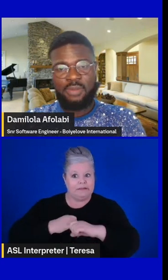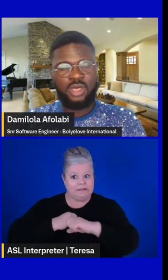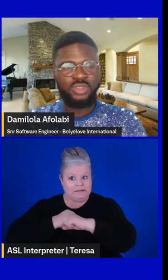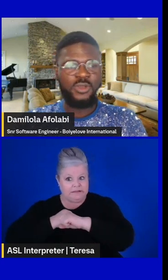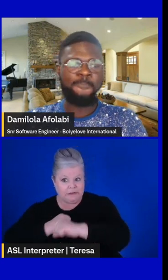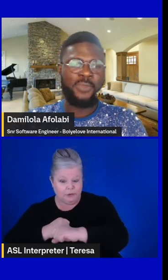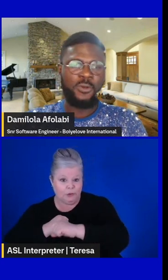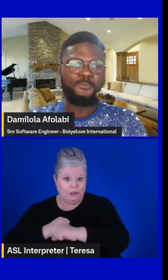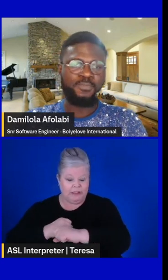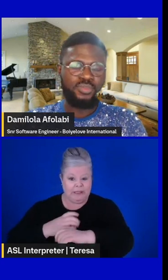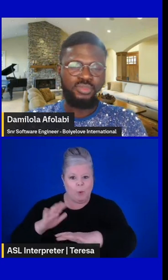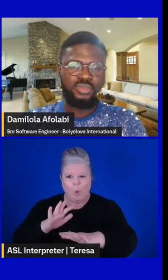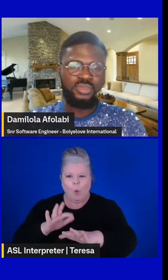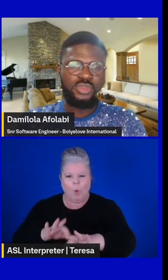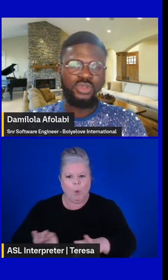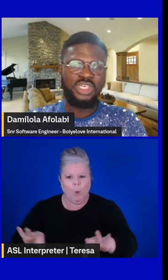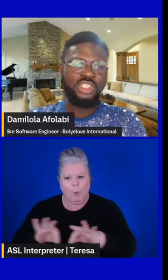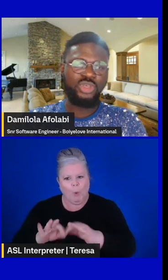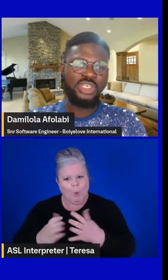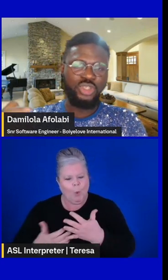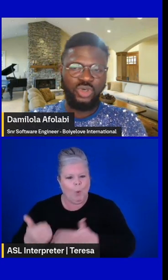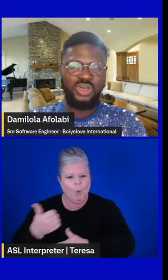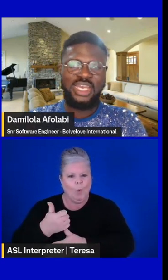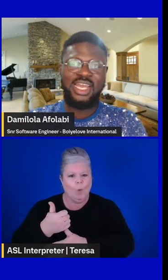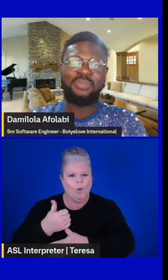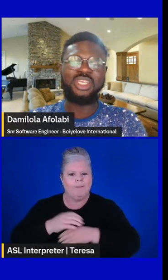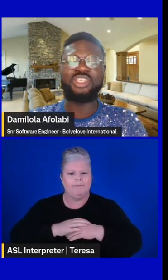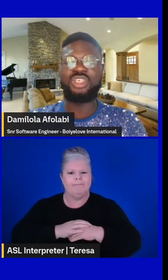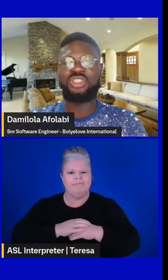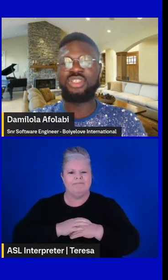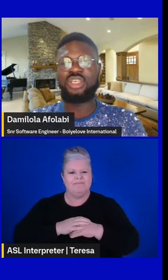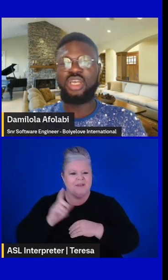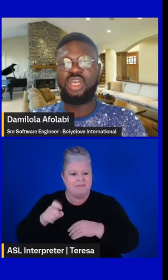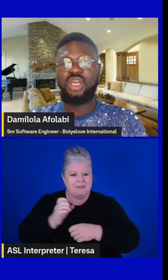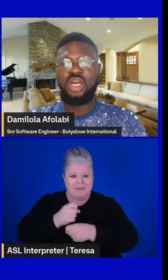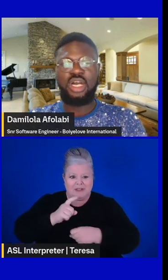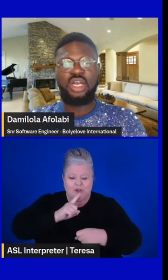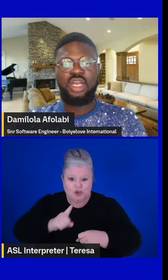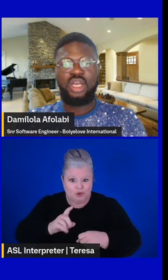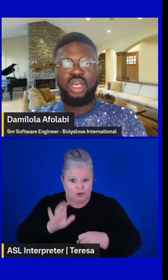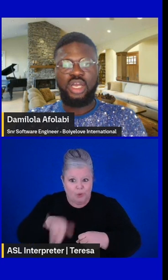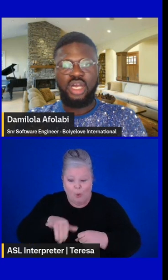is paramount. We need to ensure that our applications